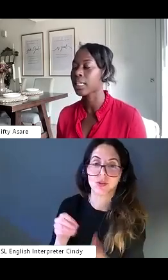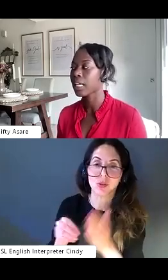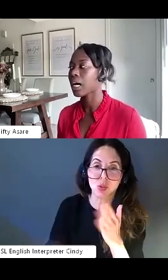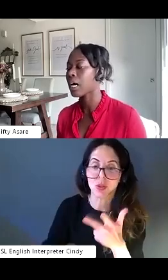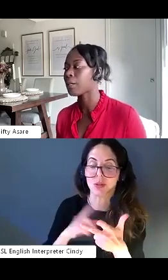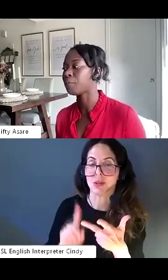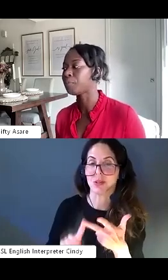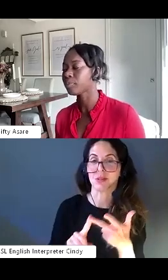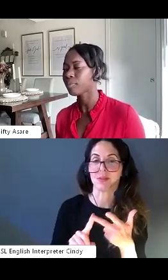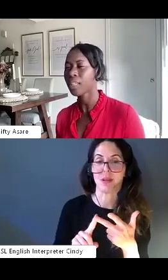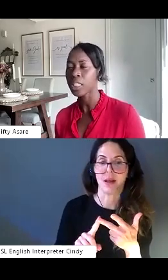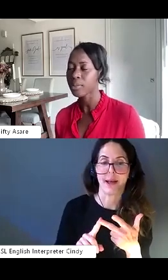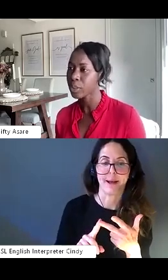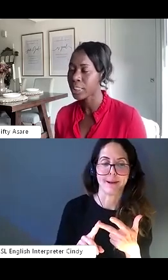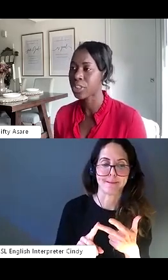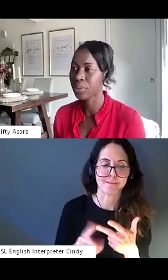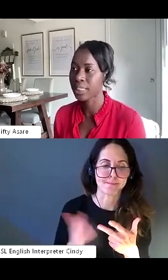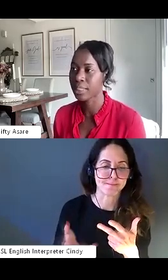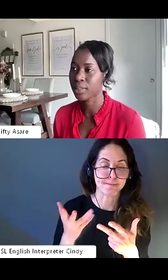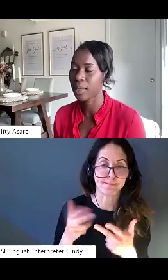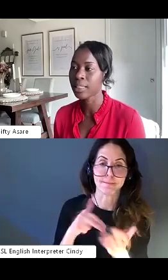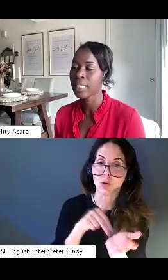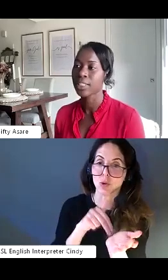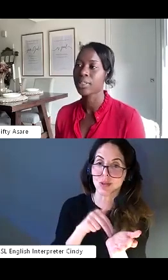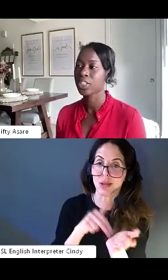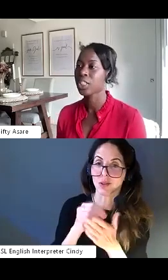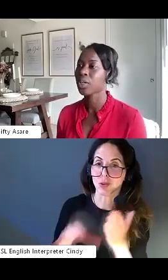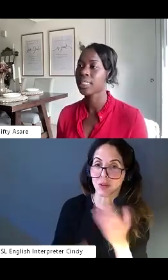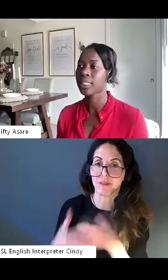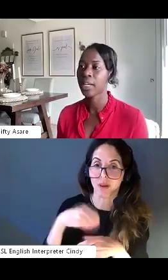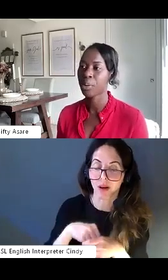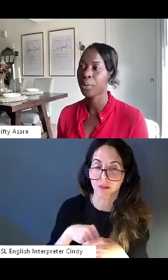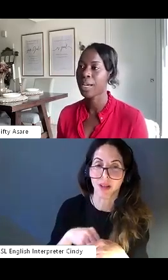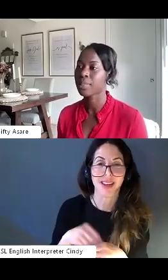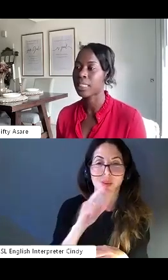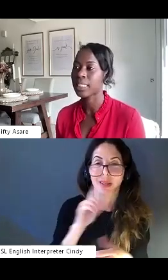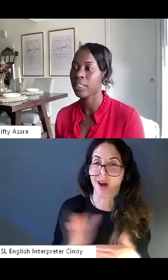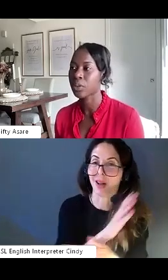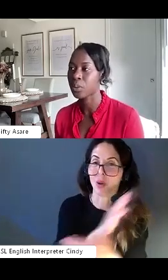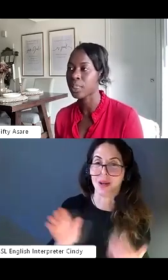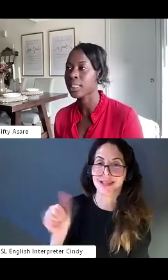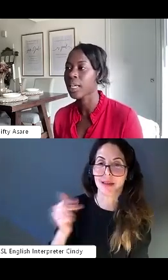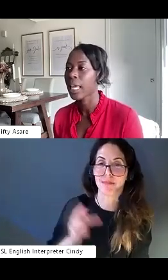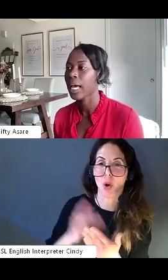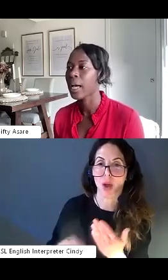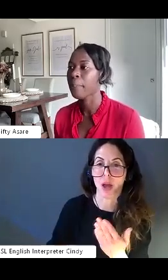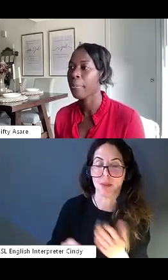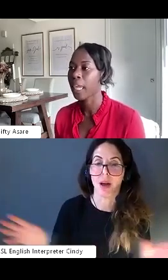had some nursing students as well. So essentially across 10 programs and in 7